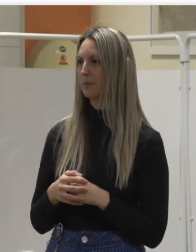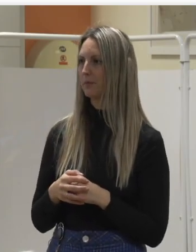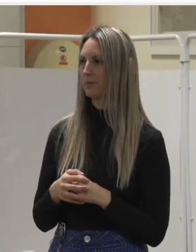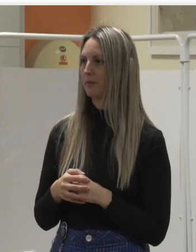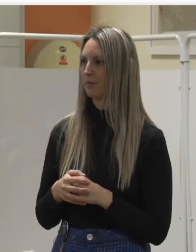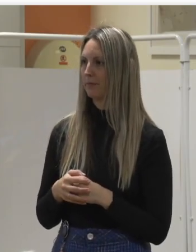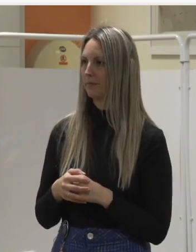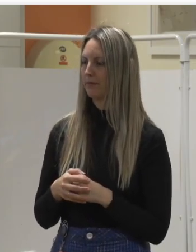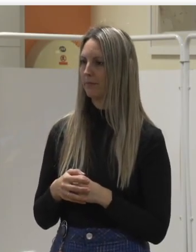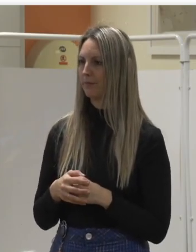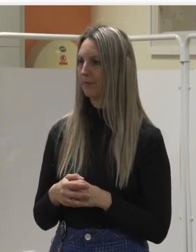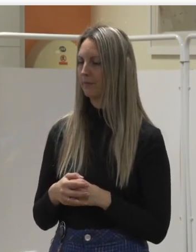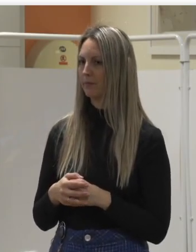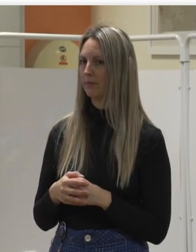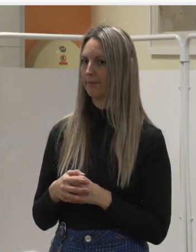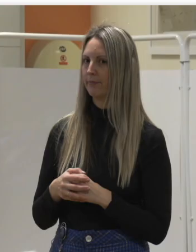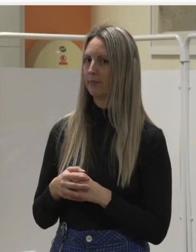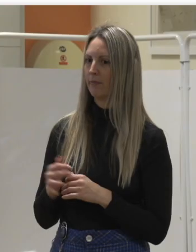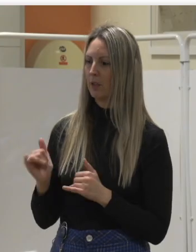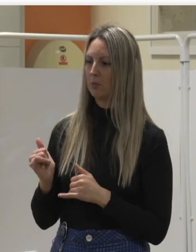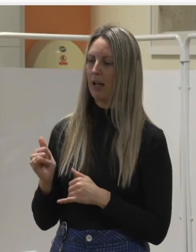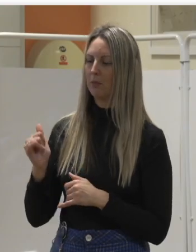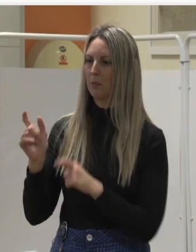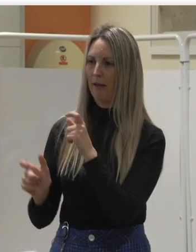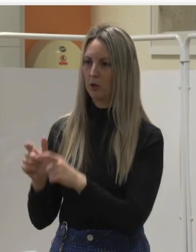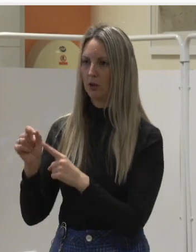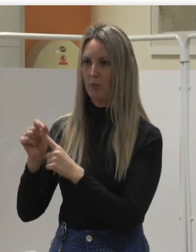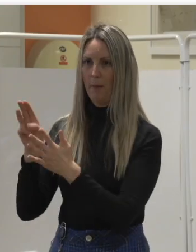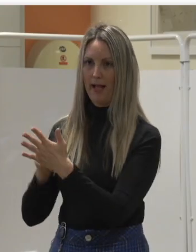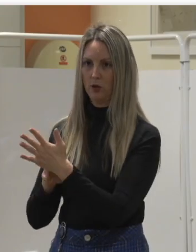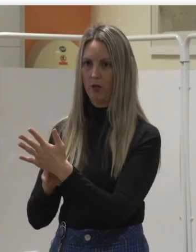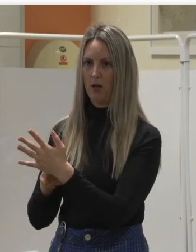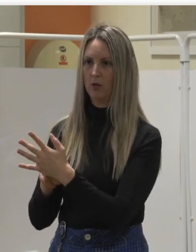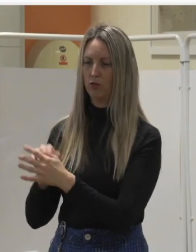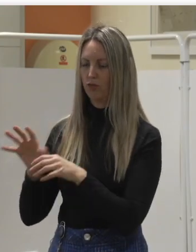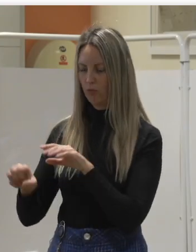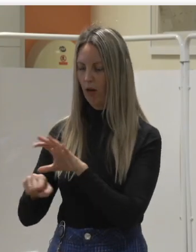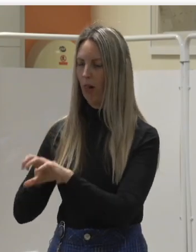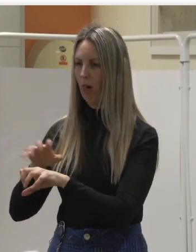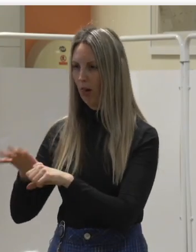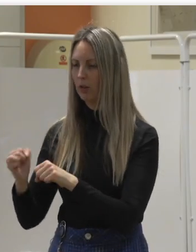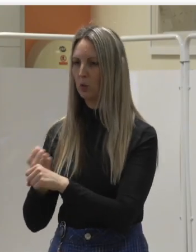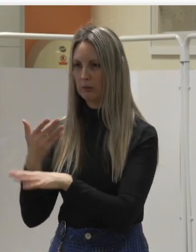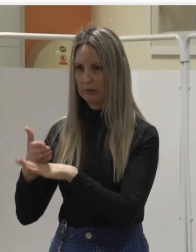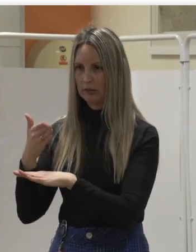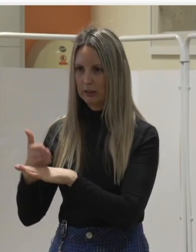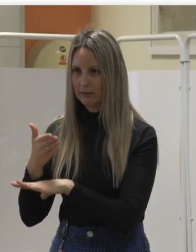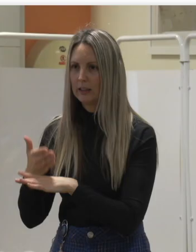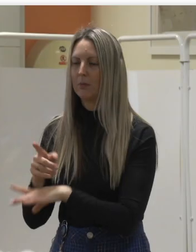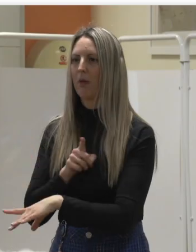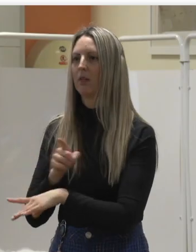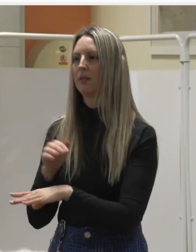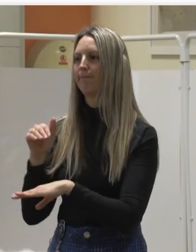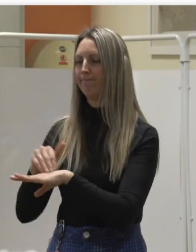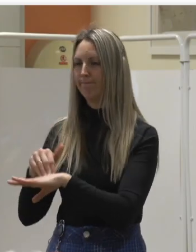able to do before this condition set in. So as important is tablets, and there is also